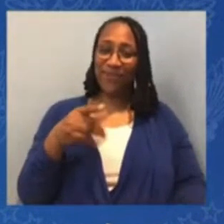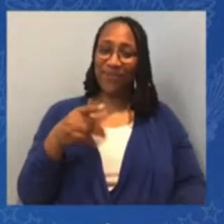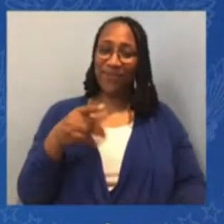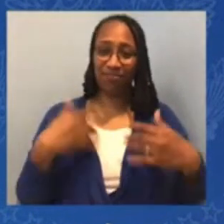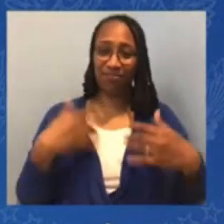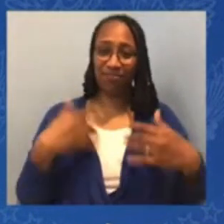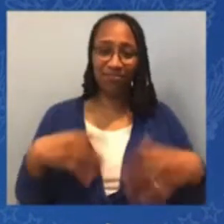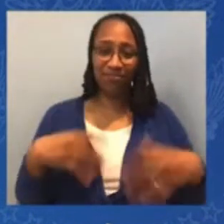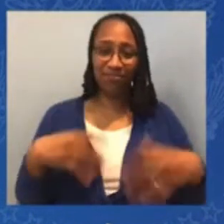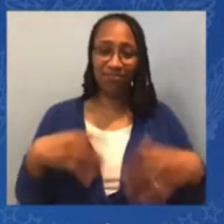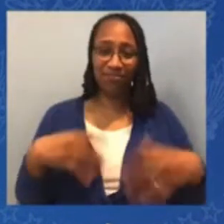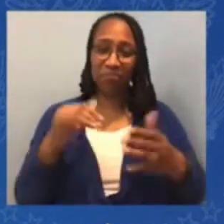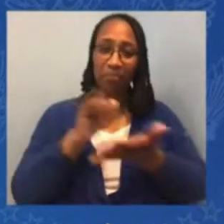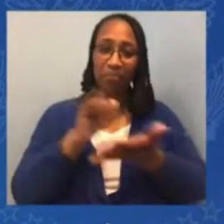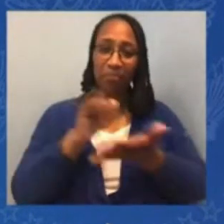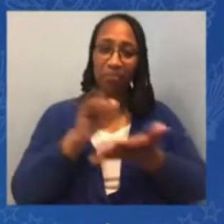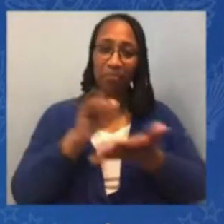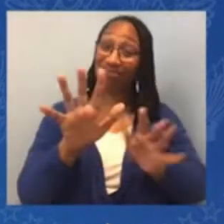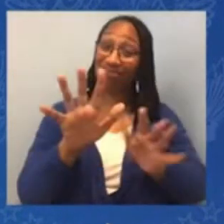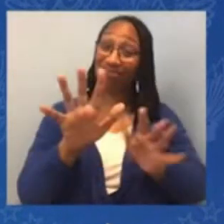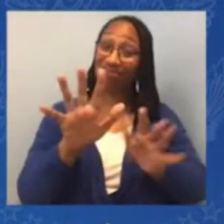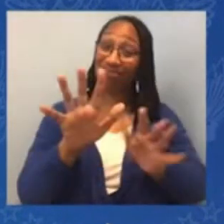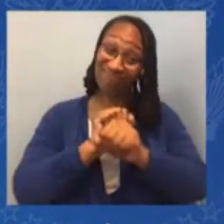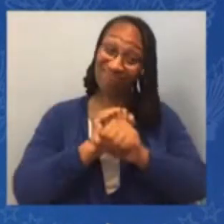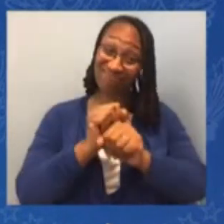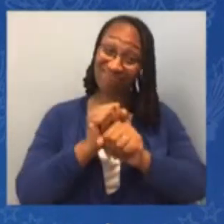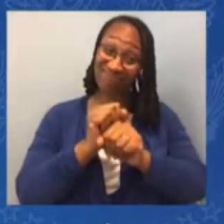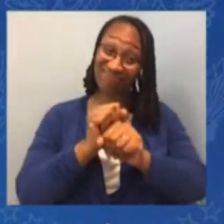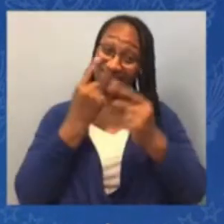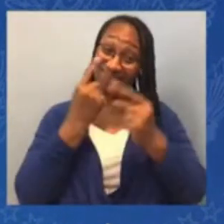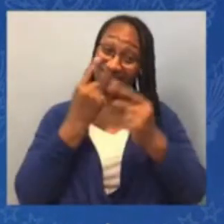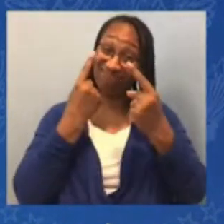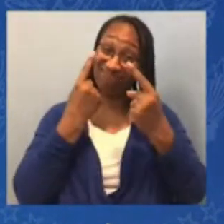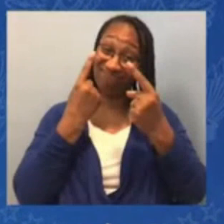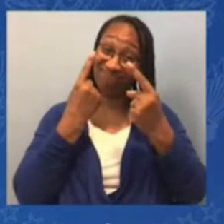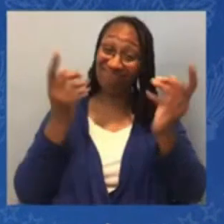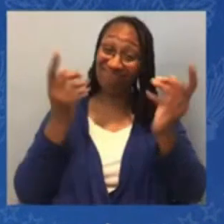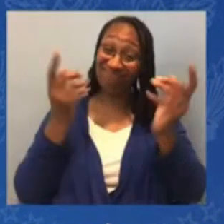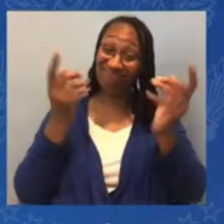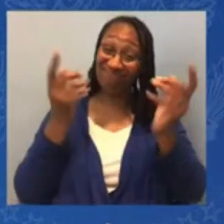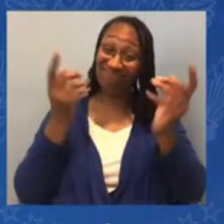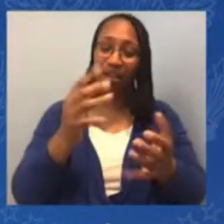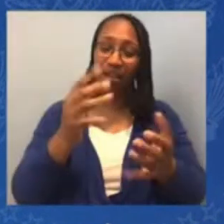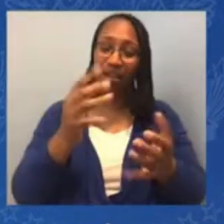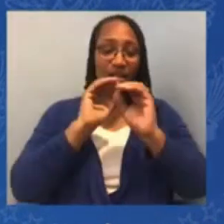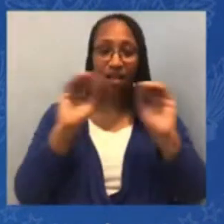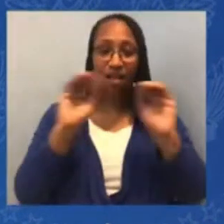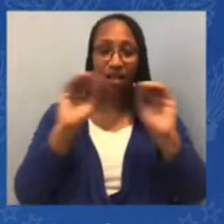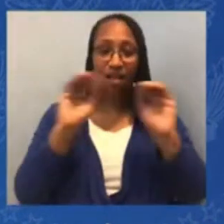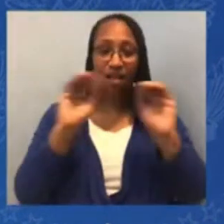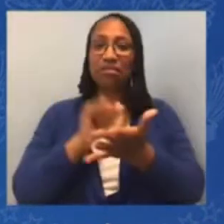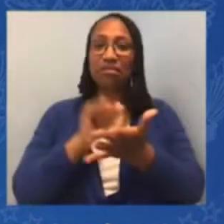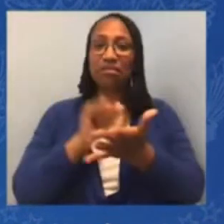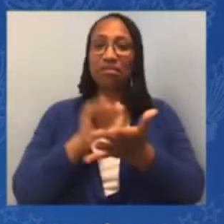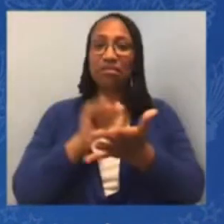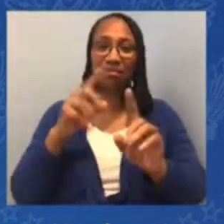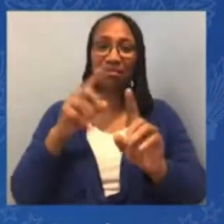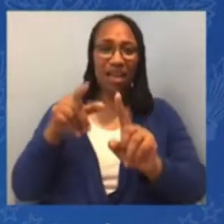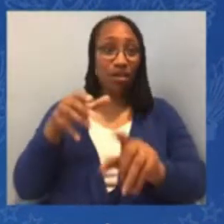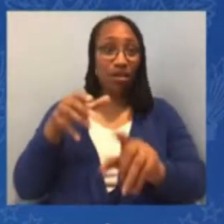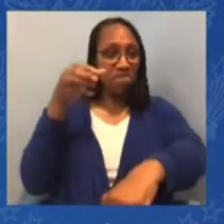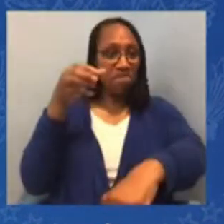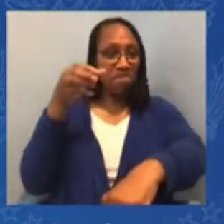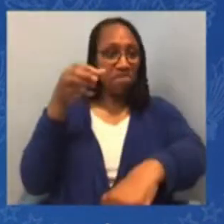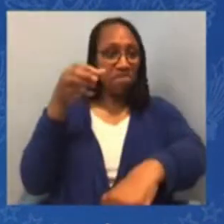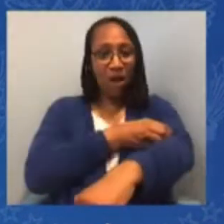There's nothing beyond our capacity. That's the power of memory of your loved one. That's the power of this moment. That's